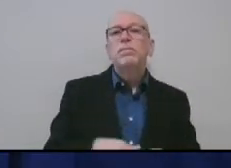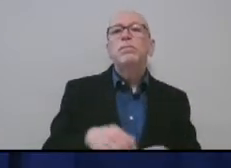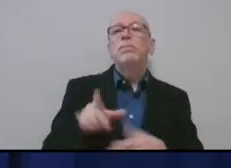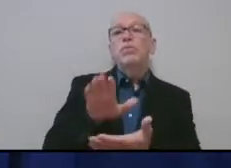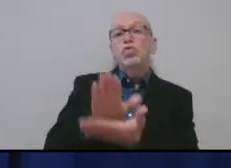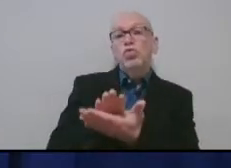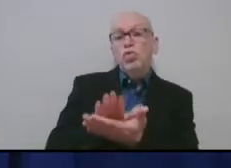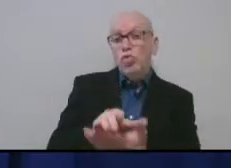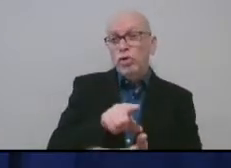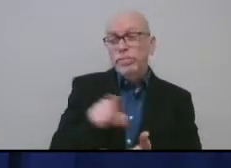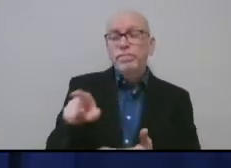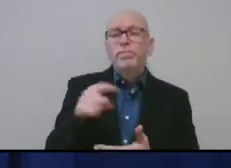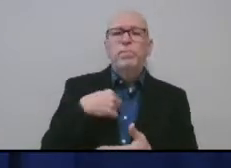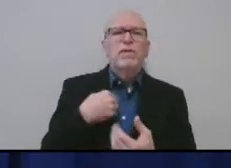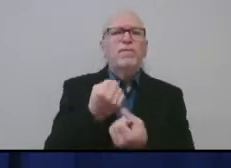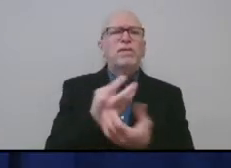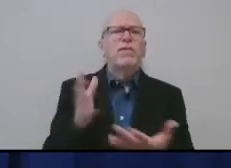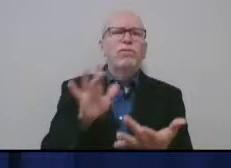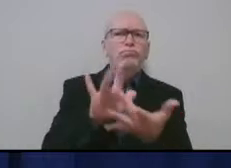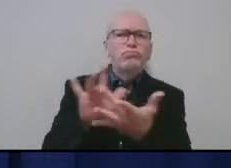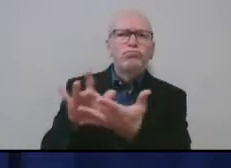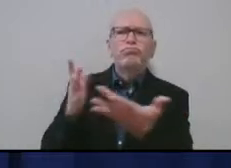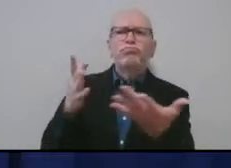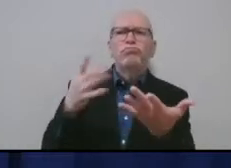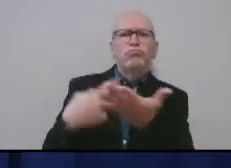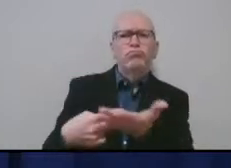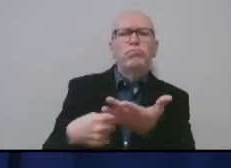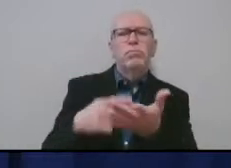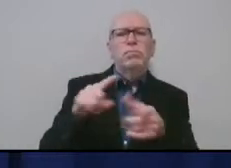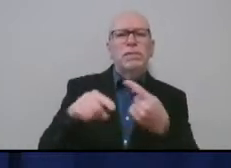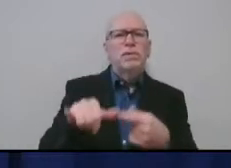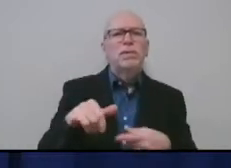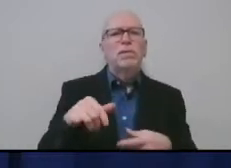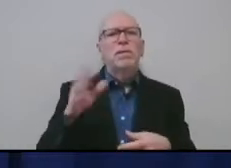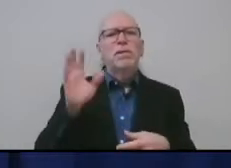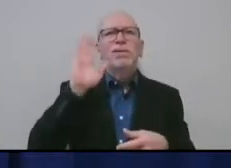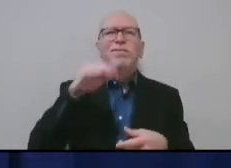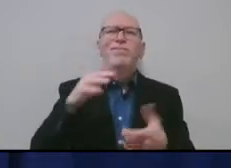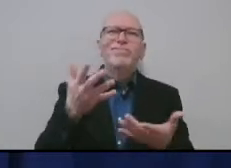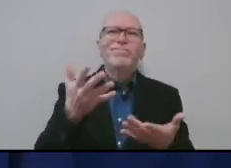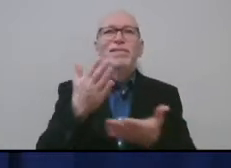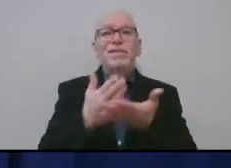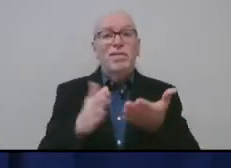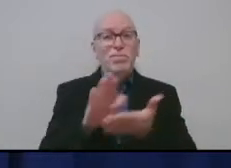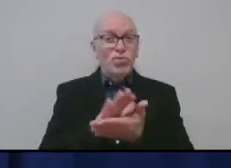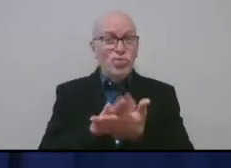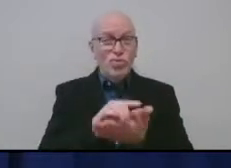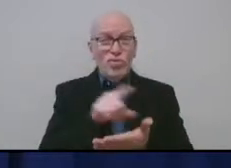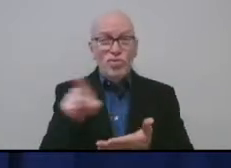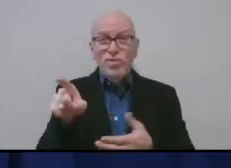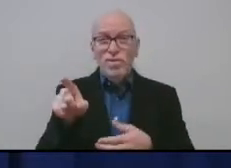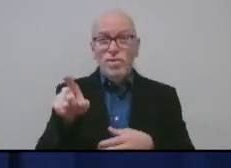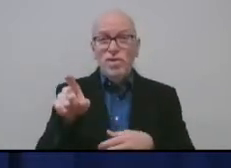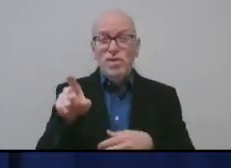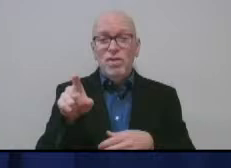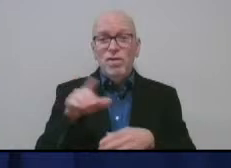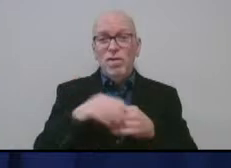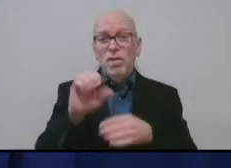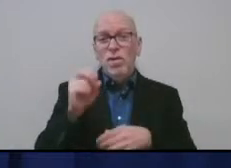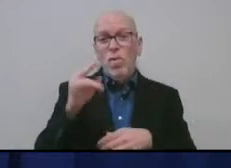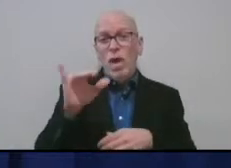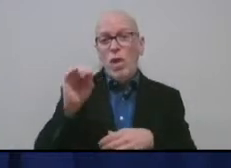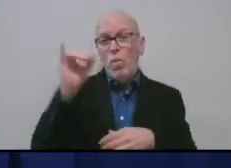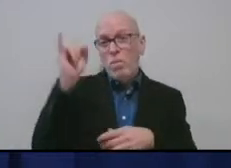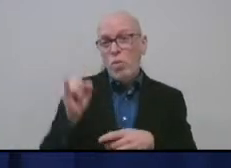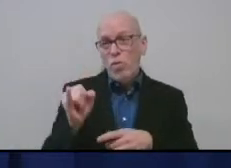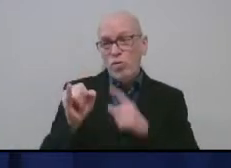had multiple touch points and discussions about this. I know especially some of the schools over on the Ohio border of our